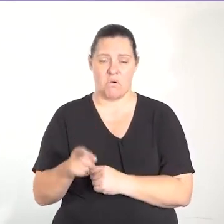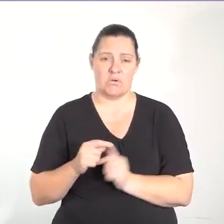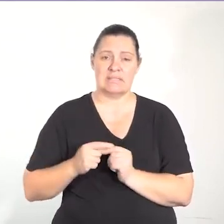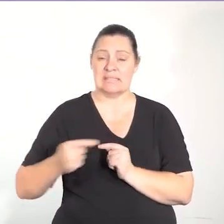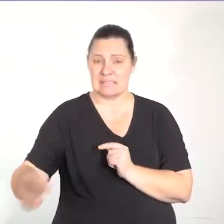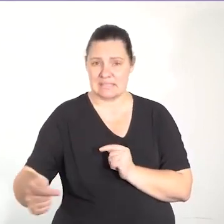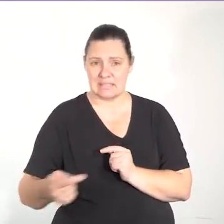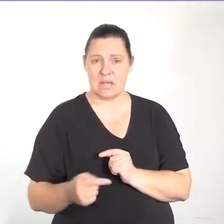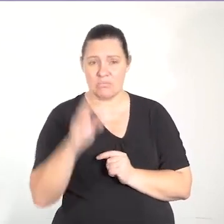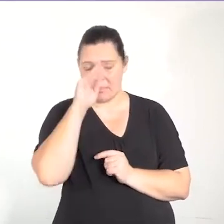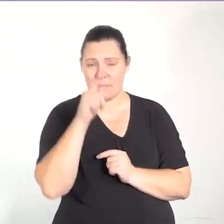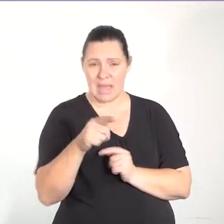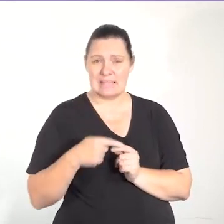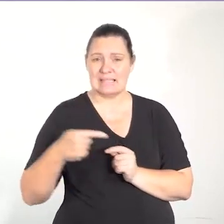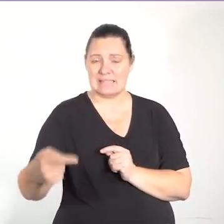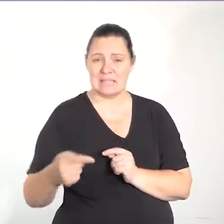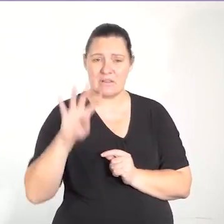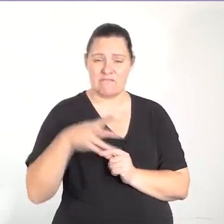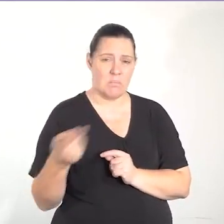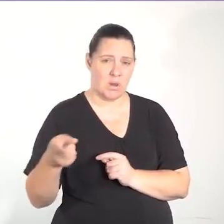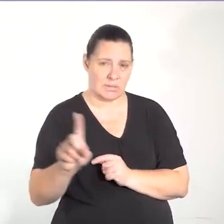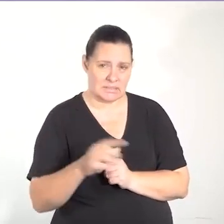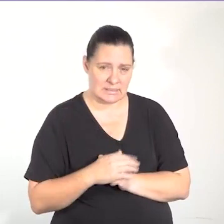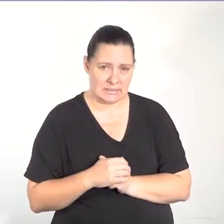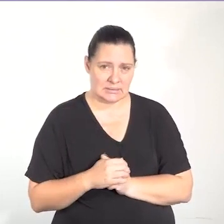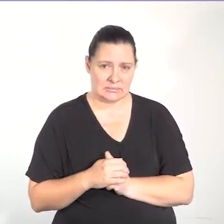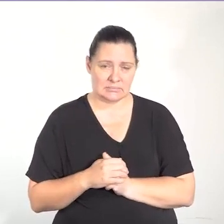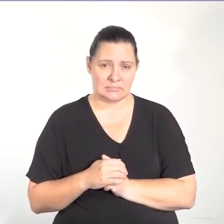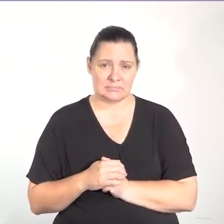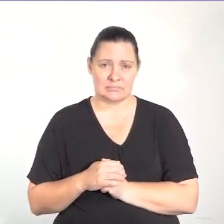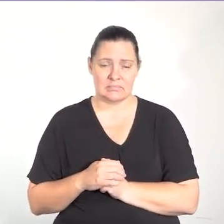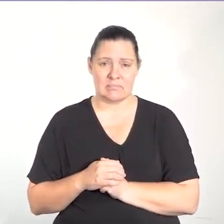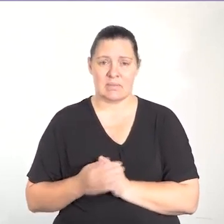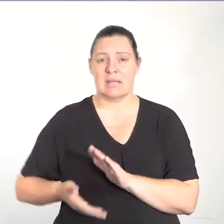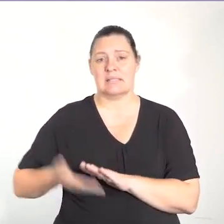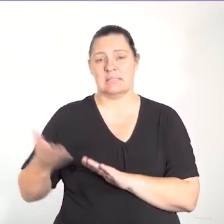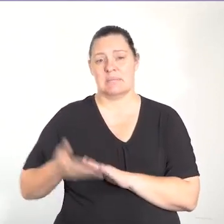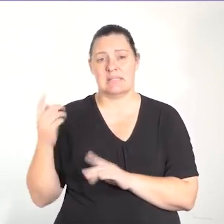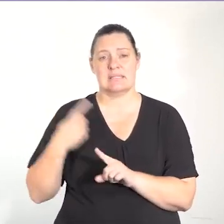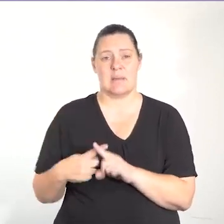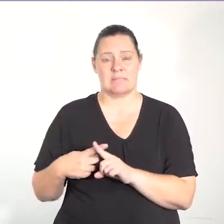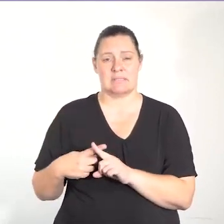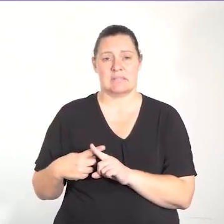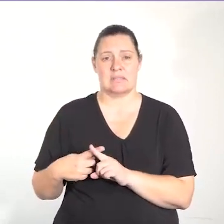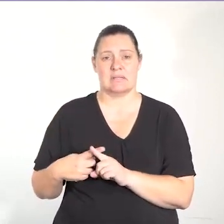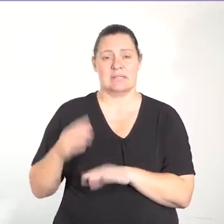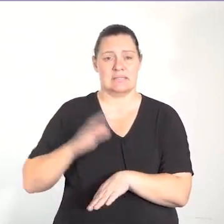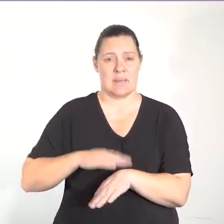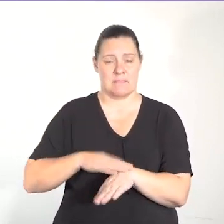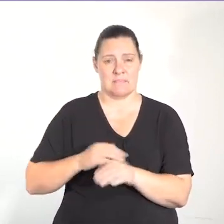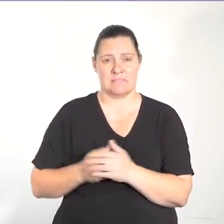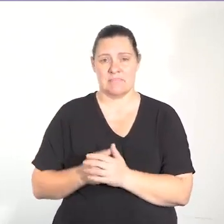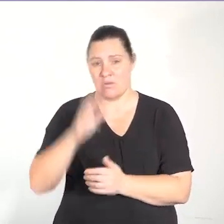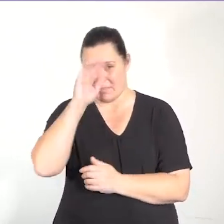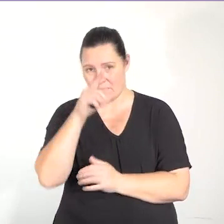for distance. Do you remember what the formula for distance is? That is speed multiplied by